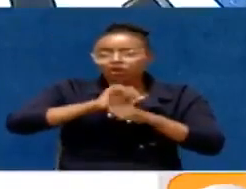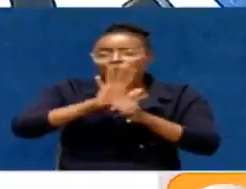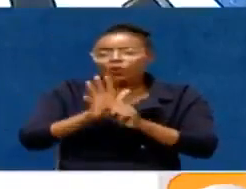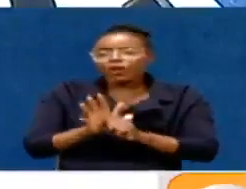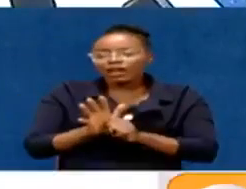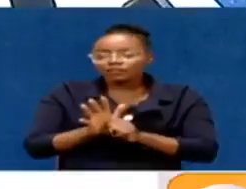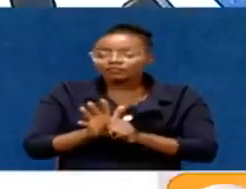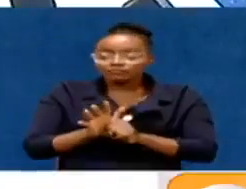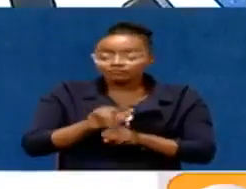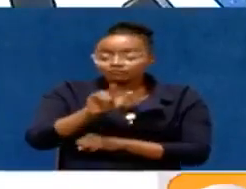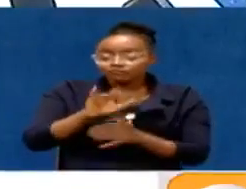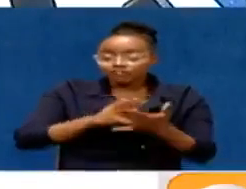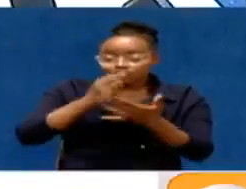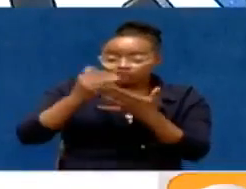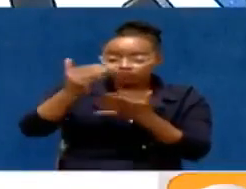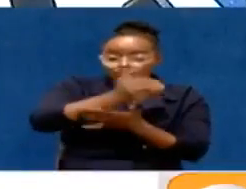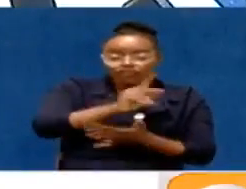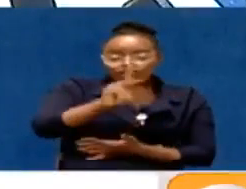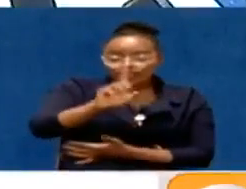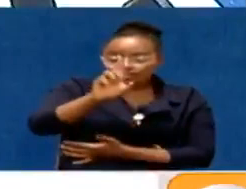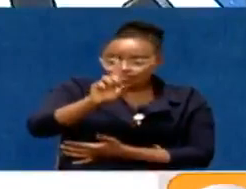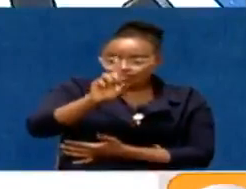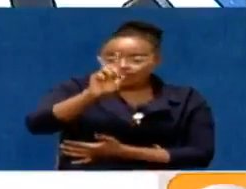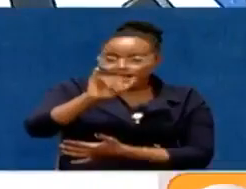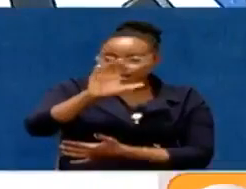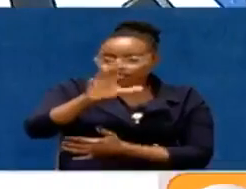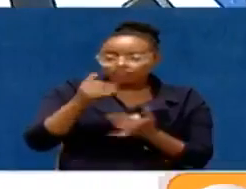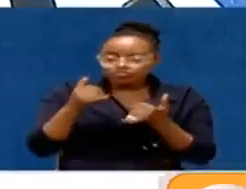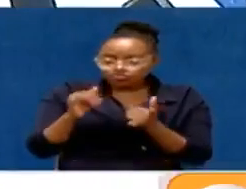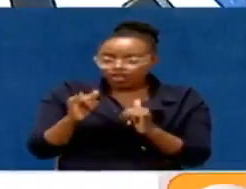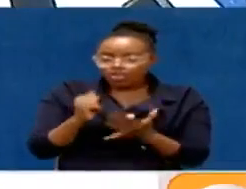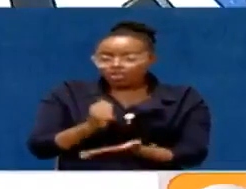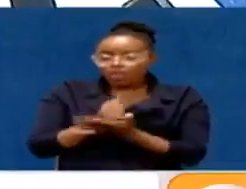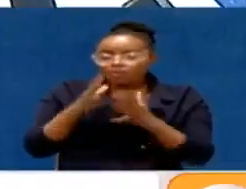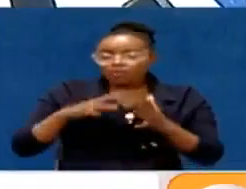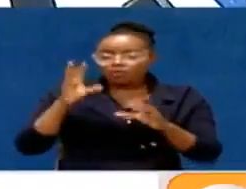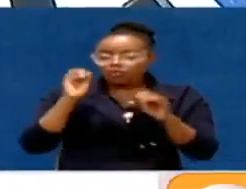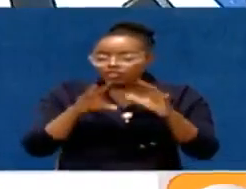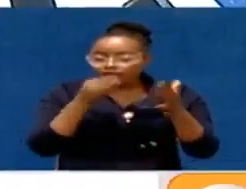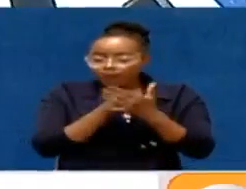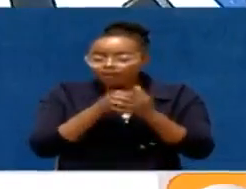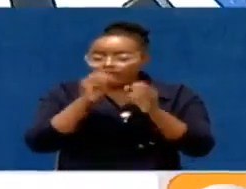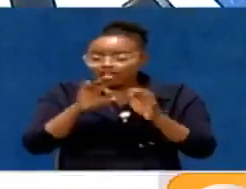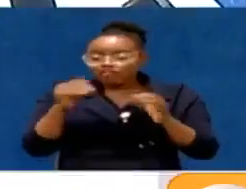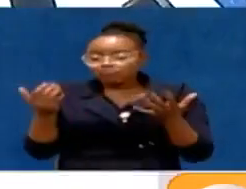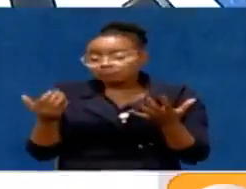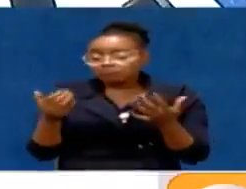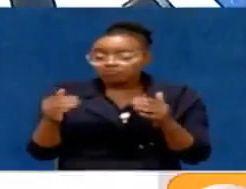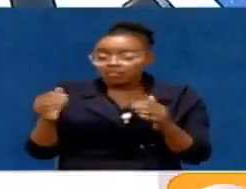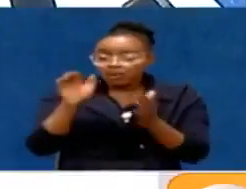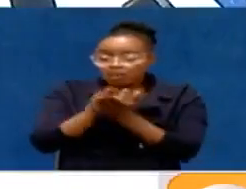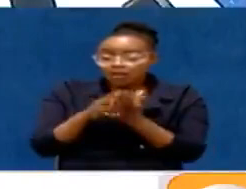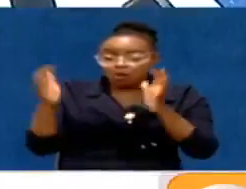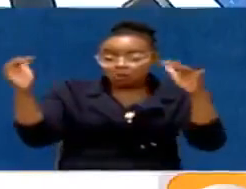COVID-19 pandemic. The funds collected by KDIC are used to secure bank depositors in case a bank is placed under